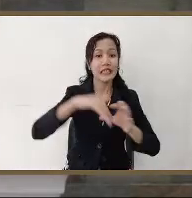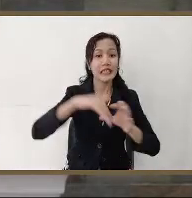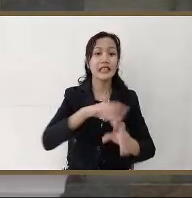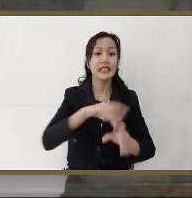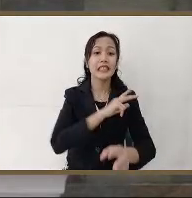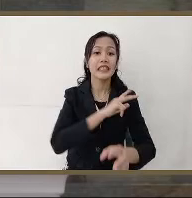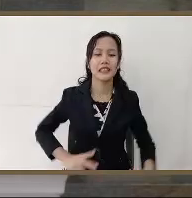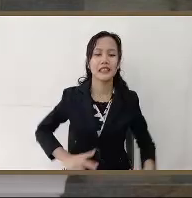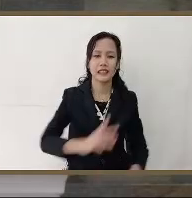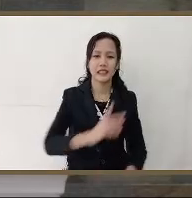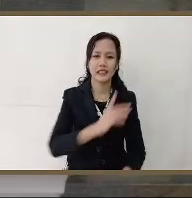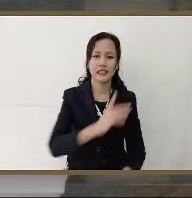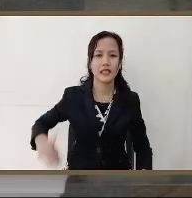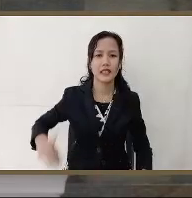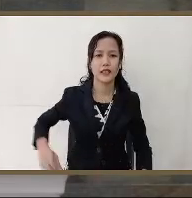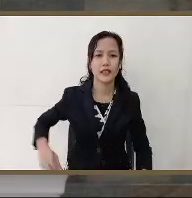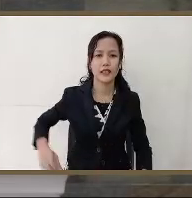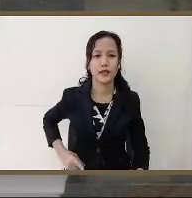Alright?